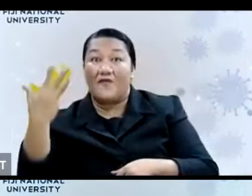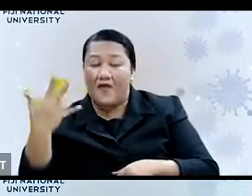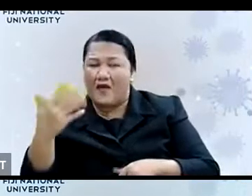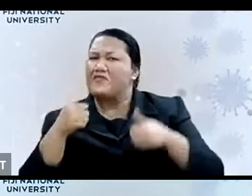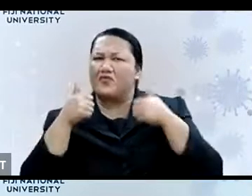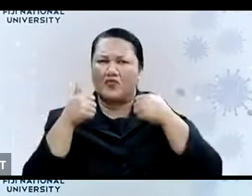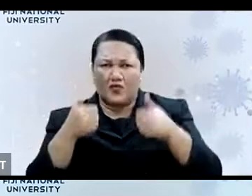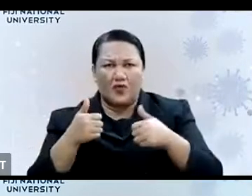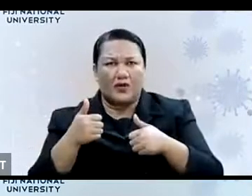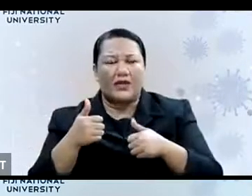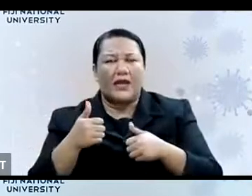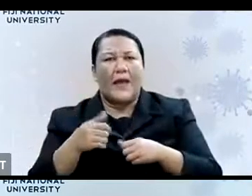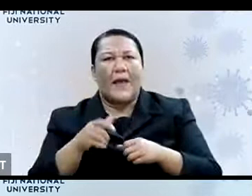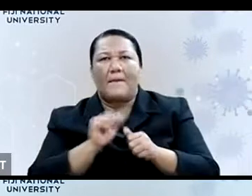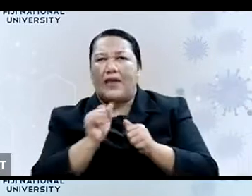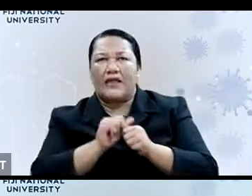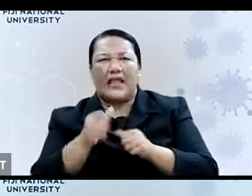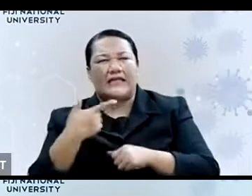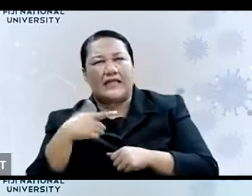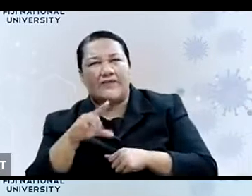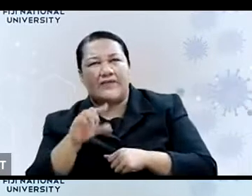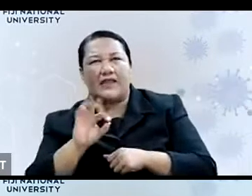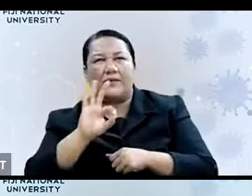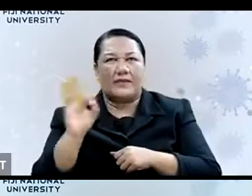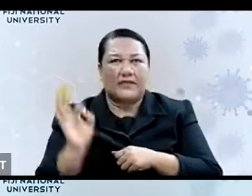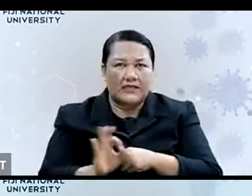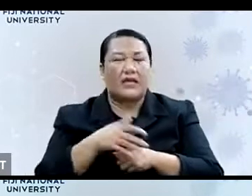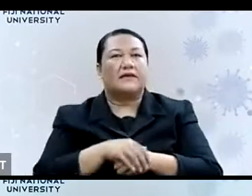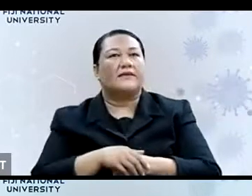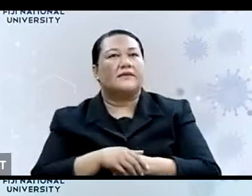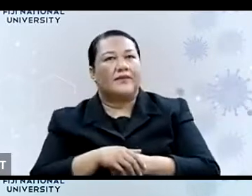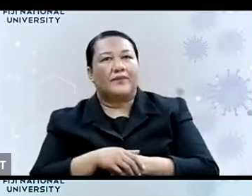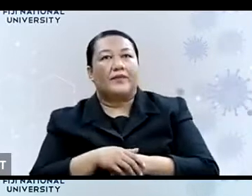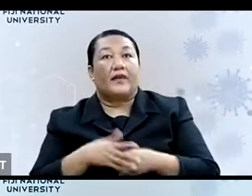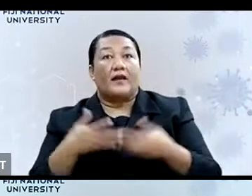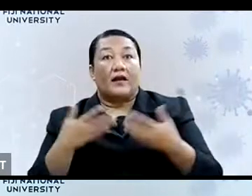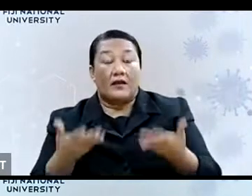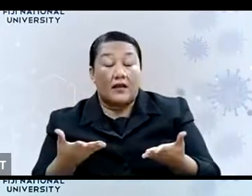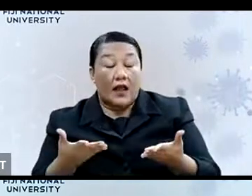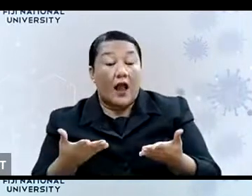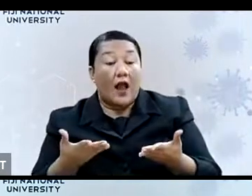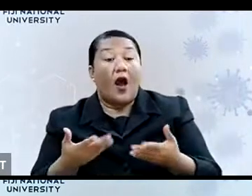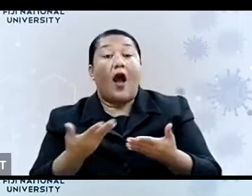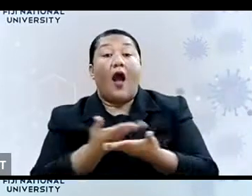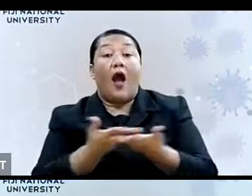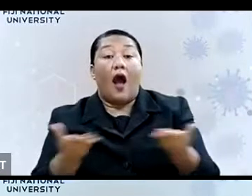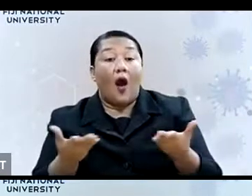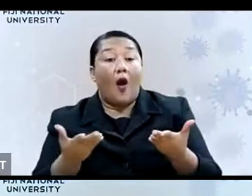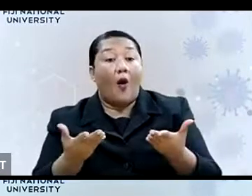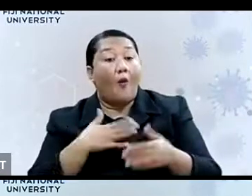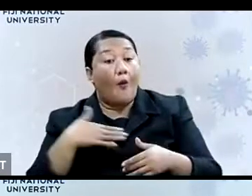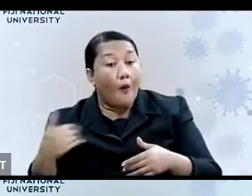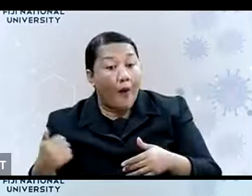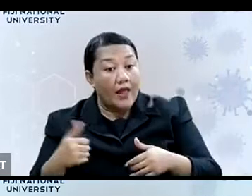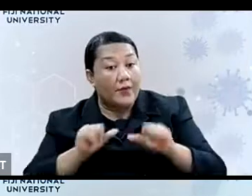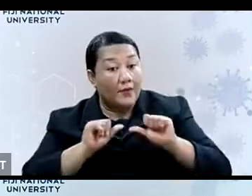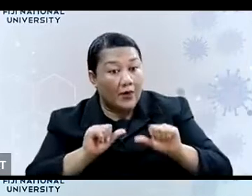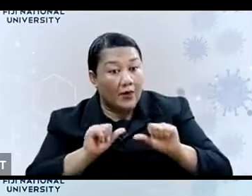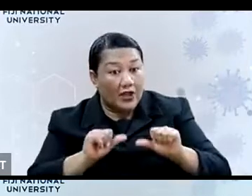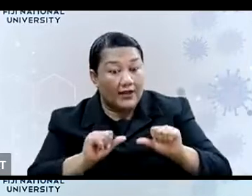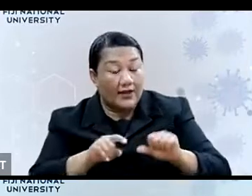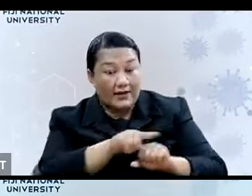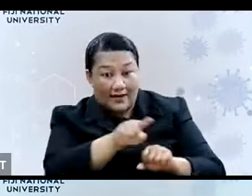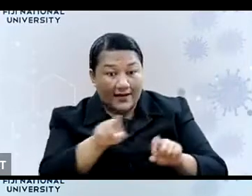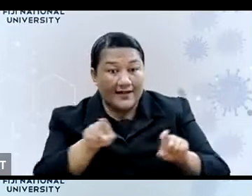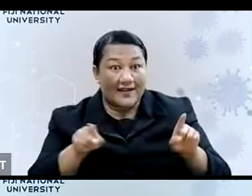numbers you'll see quoted, the really important number, which is how well are they protecting against severe disease, seems to be panning out to be